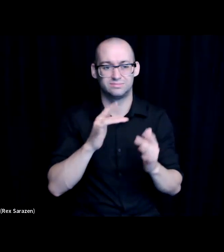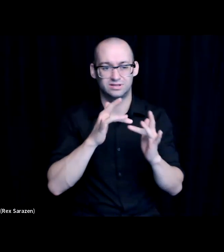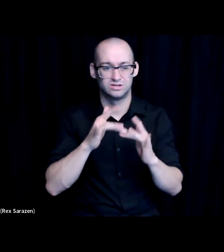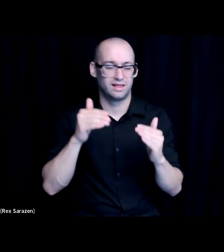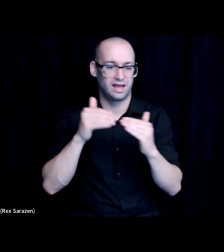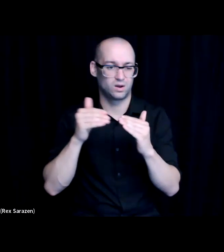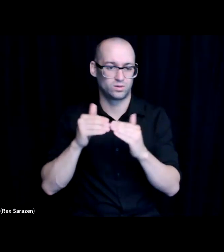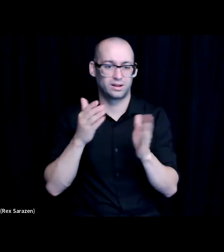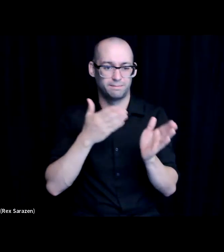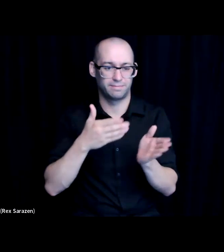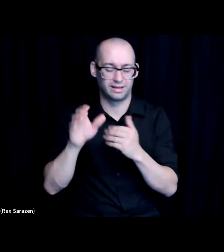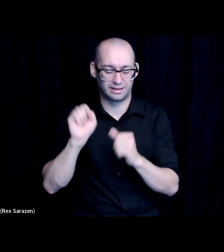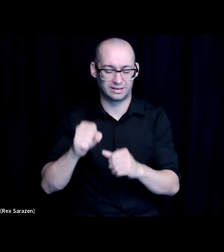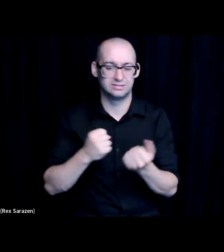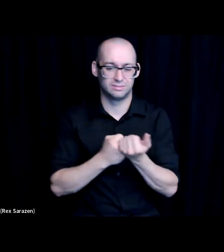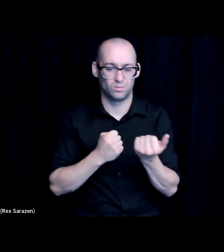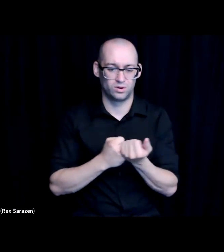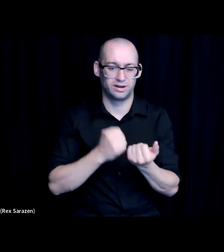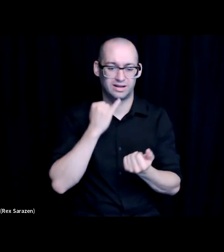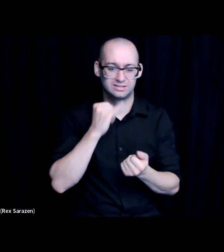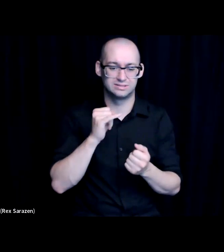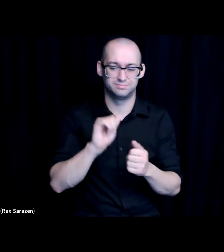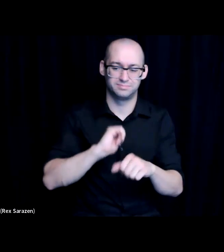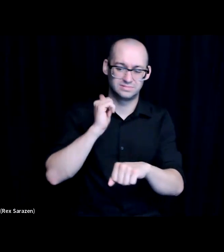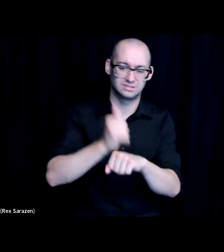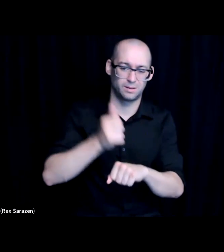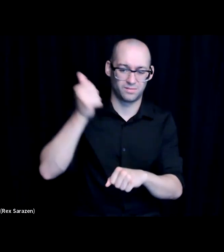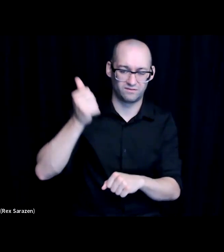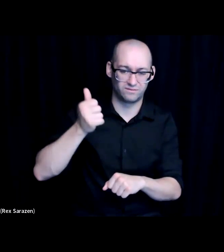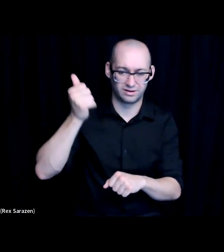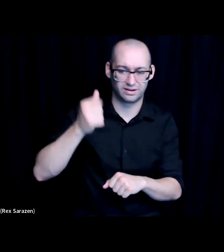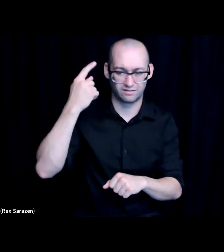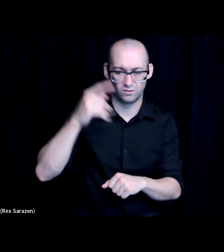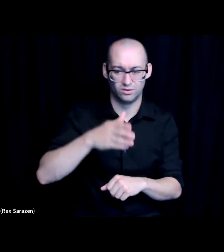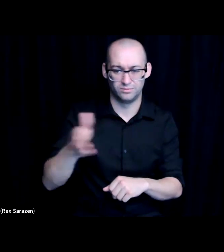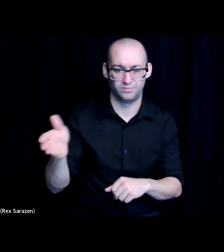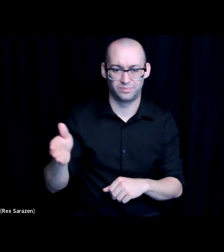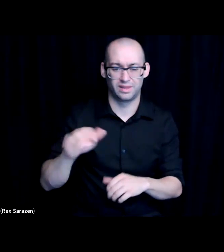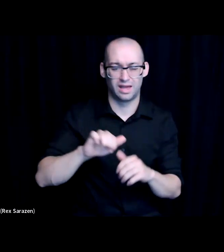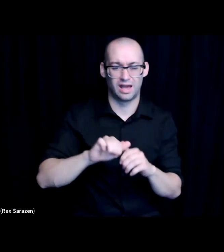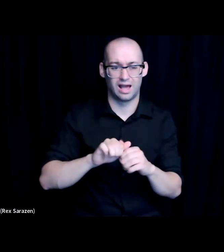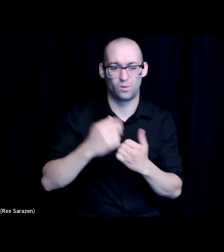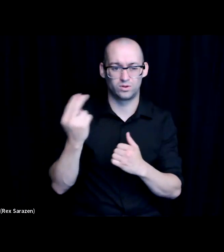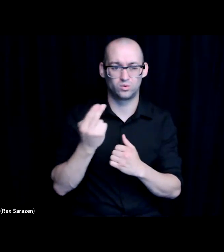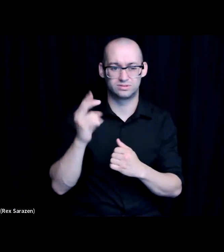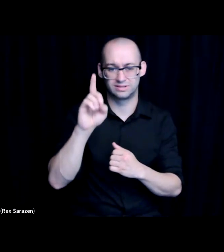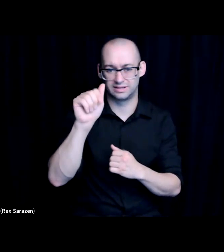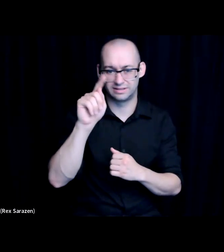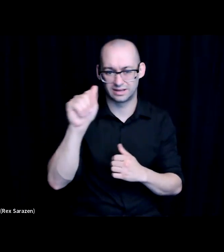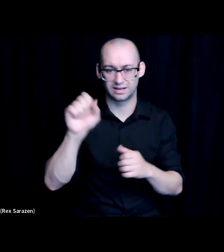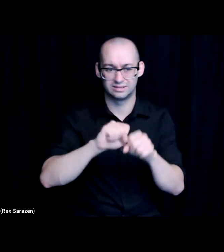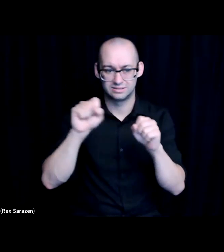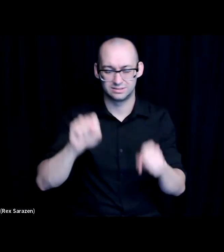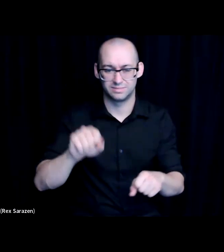support included, allocating funding for some data collection pilots. How can we leverage our healthcare data systems, our